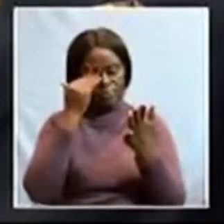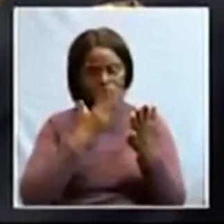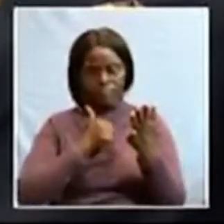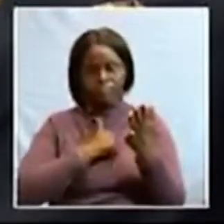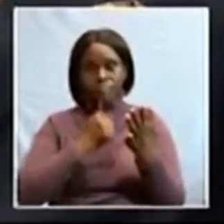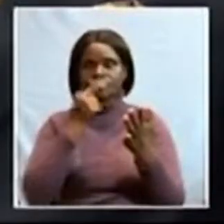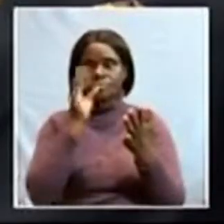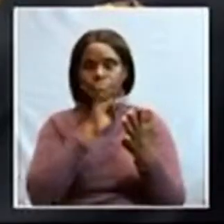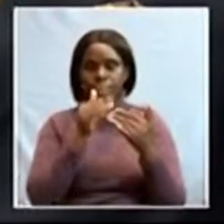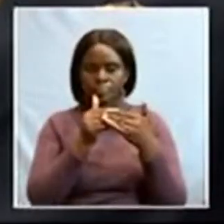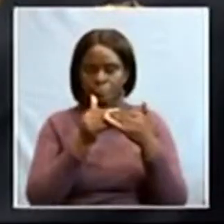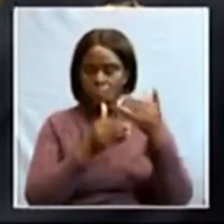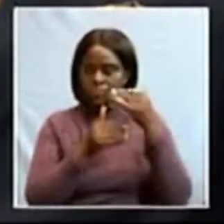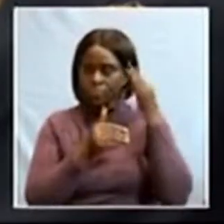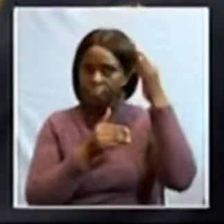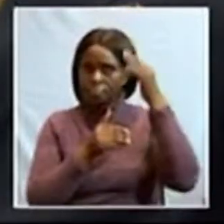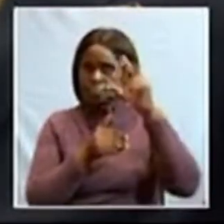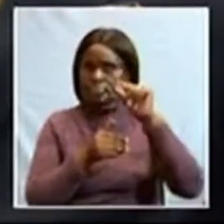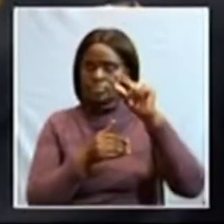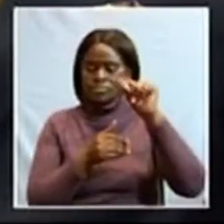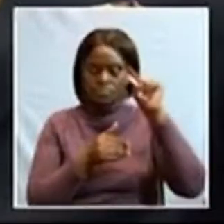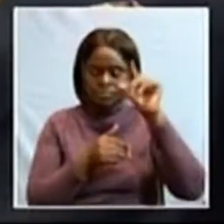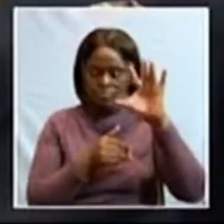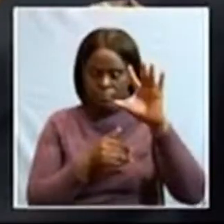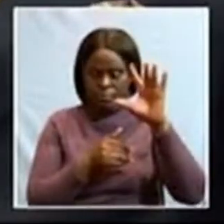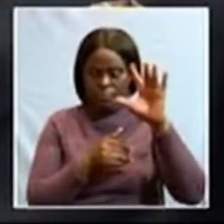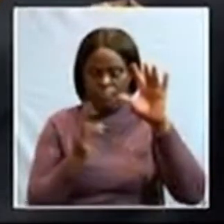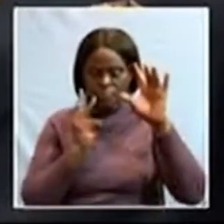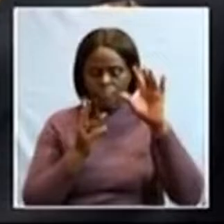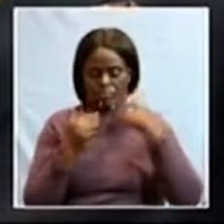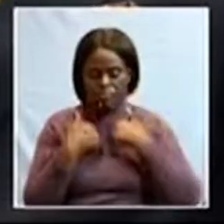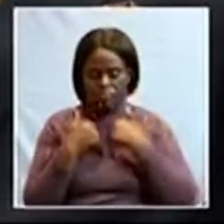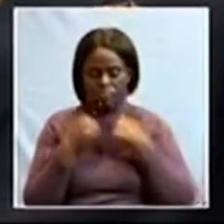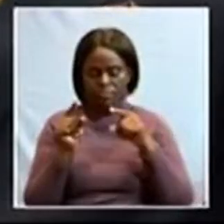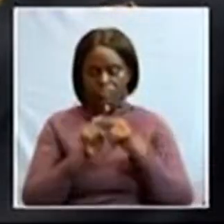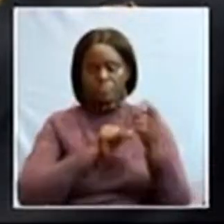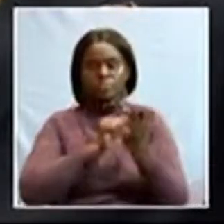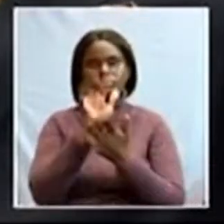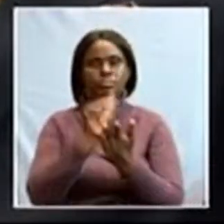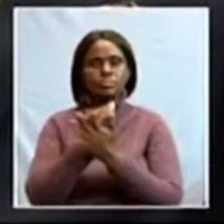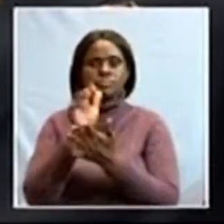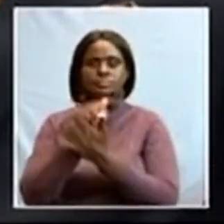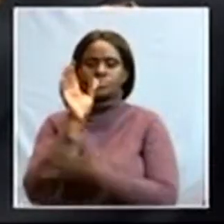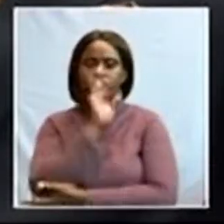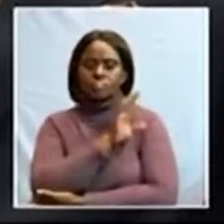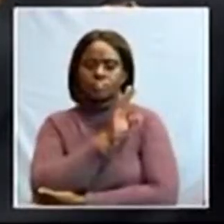said moving forward 2025, we have advertised